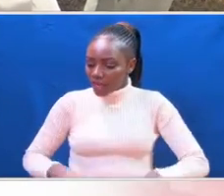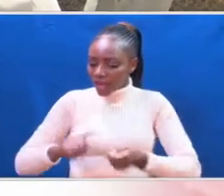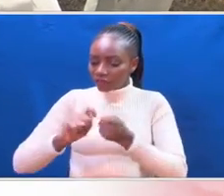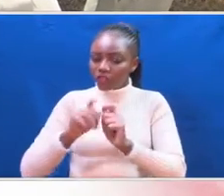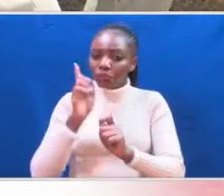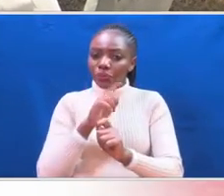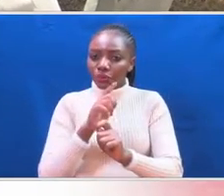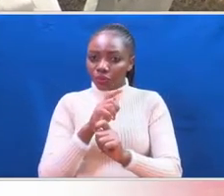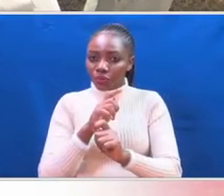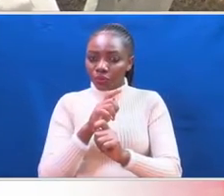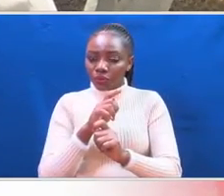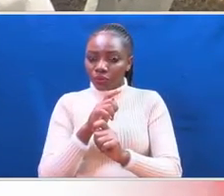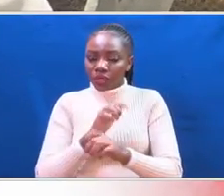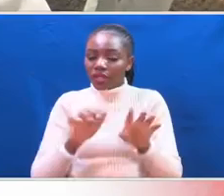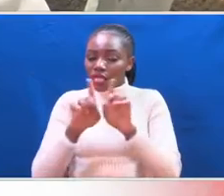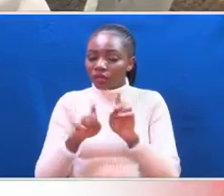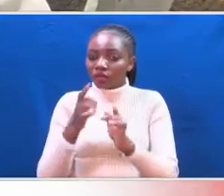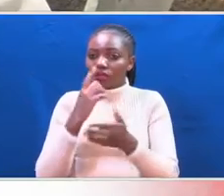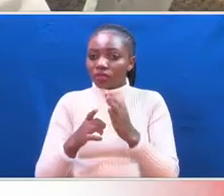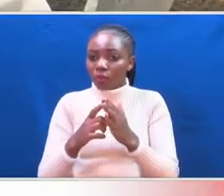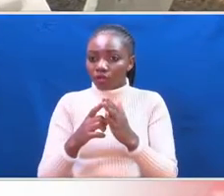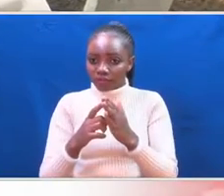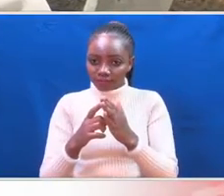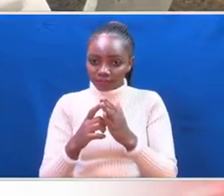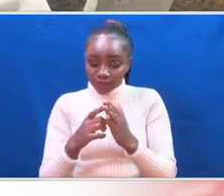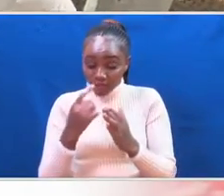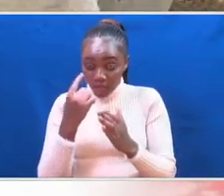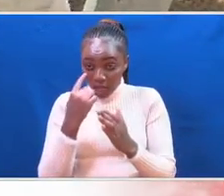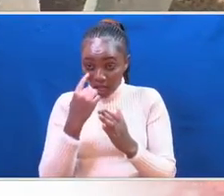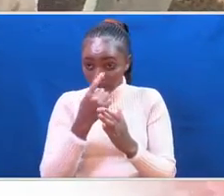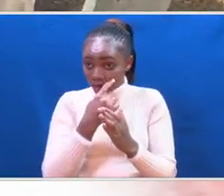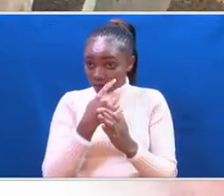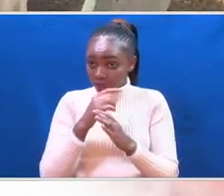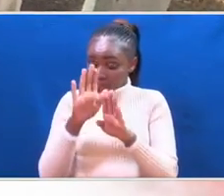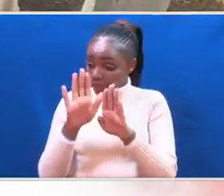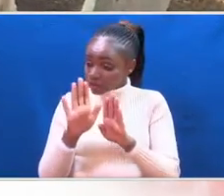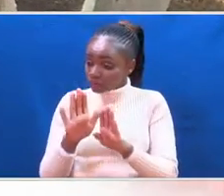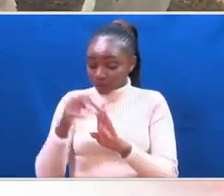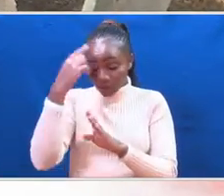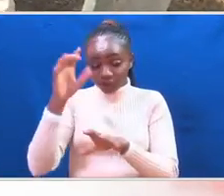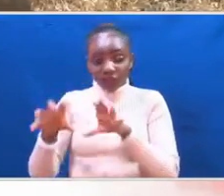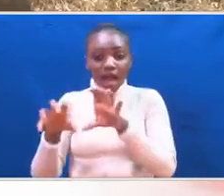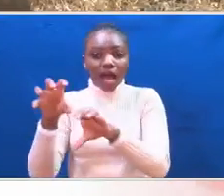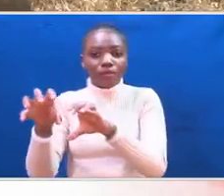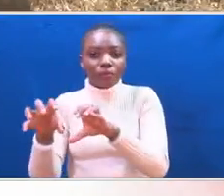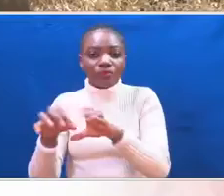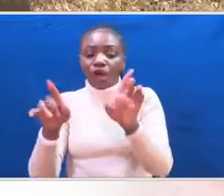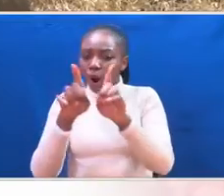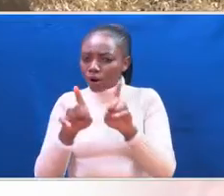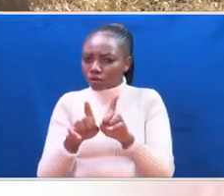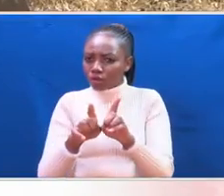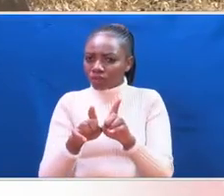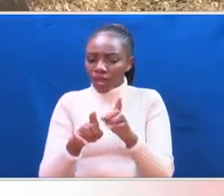not for the worse. He opines that eyesight is not the greatest asset to a rhino. It was not all lost for Baraka. Naturally,